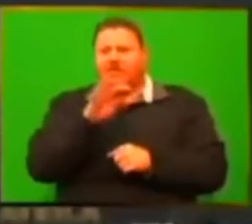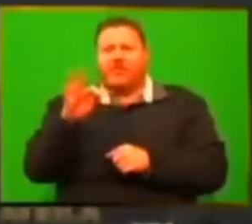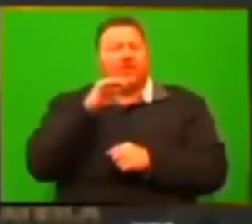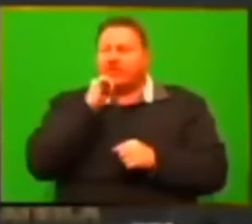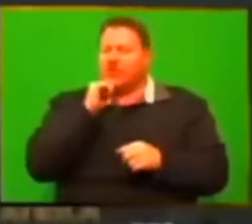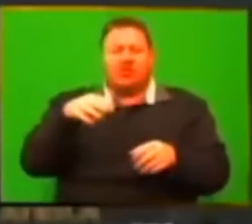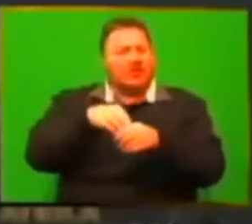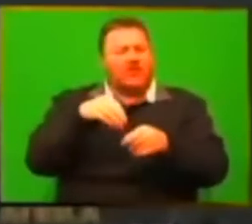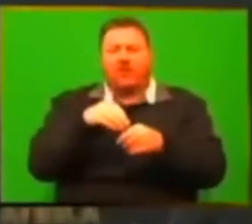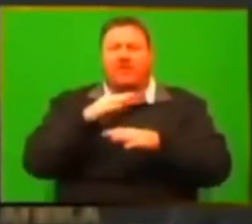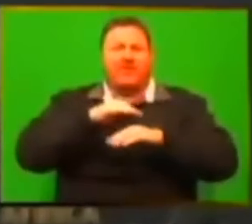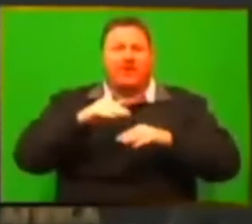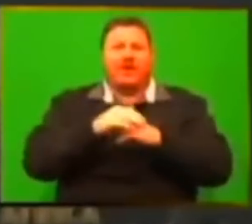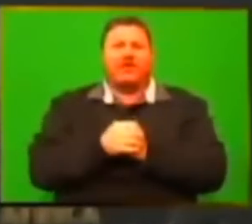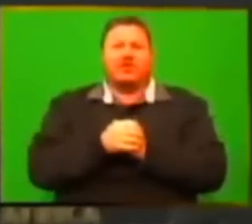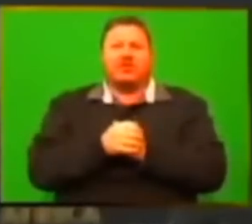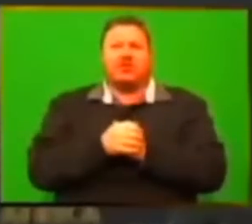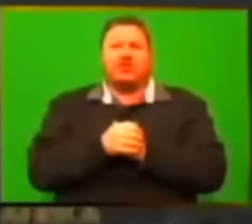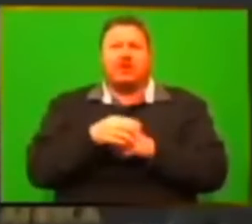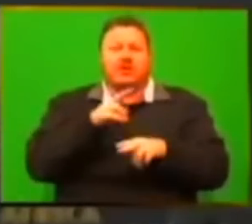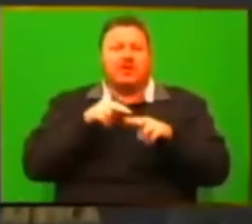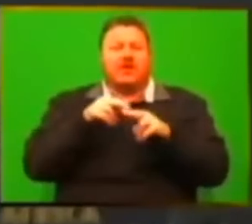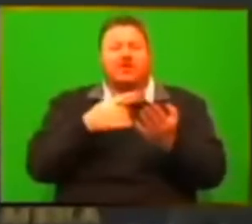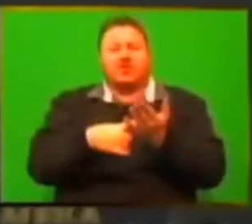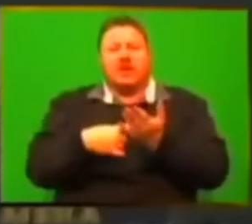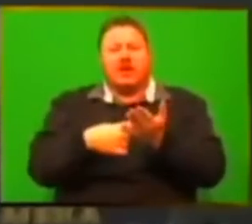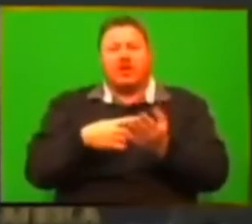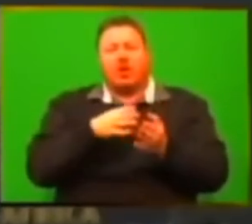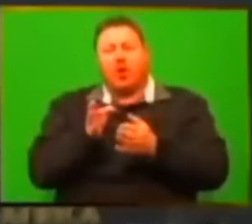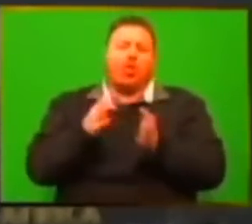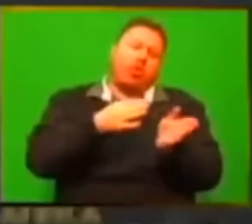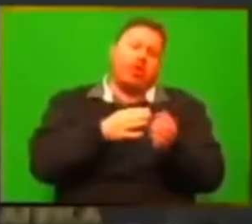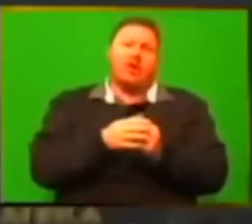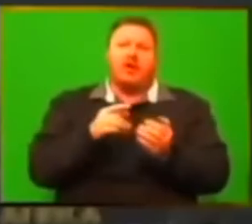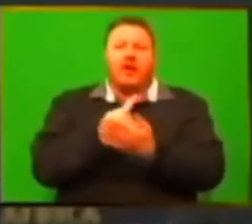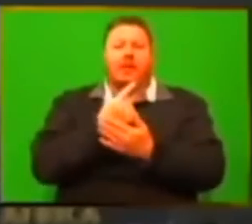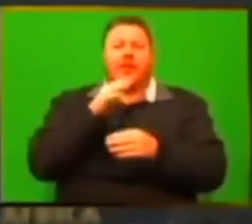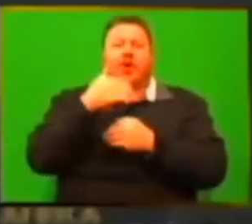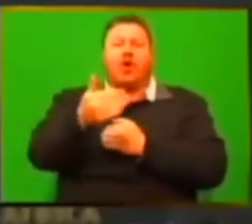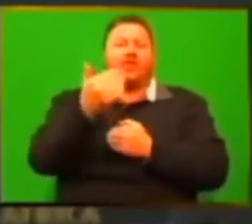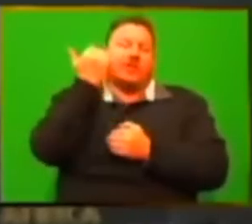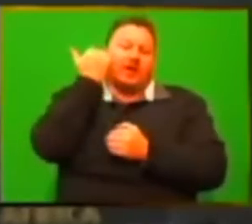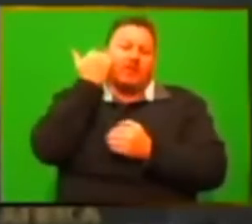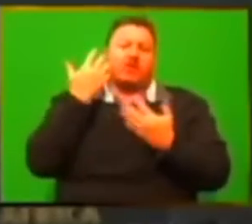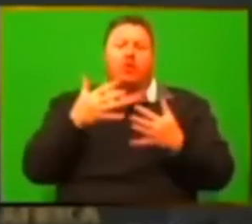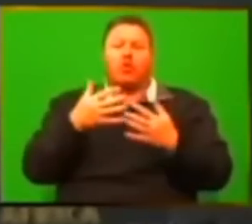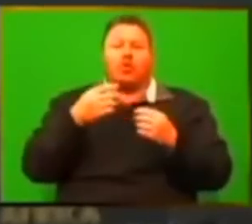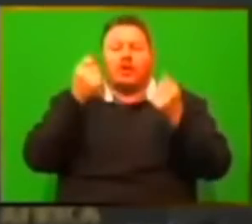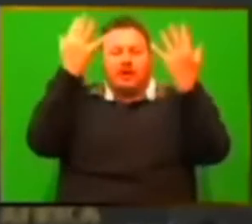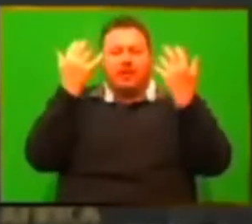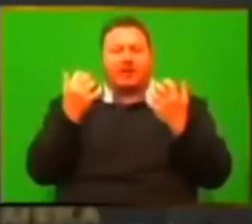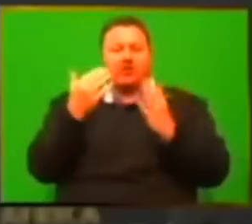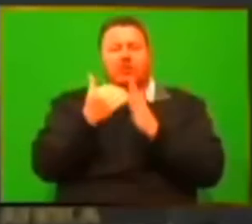a factional and a decoy of the so-called national dialogue, which happens after the government has already committed budgets and